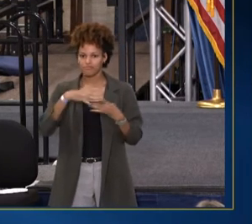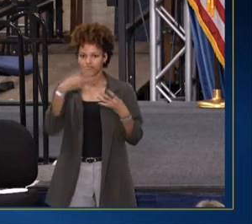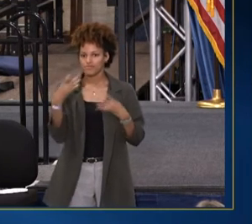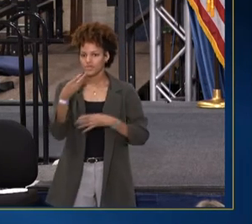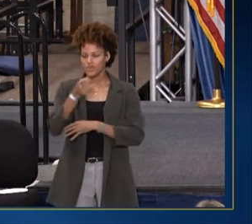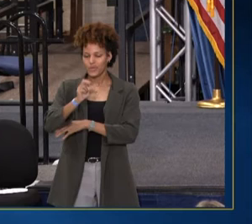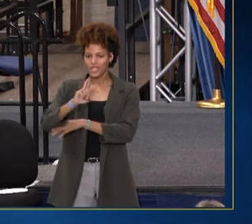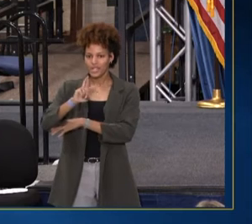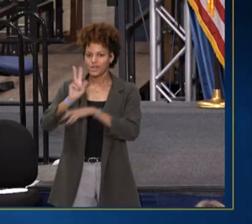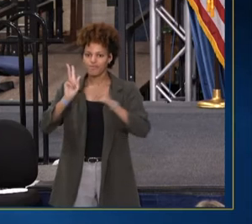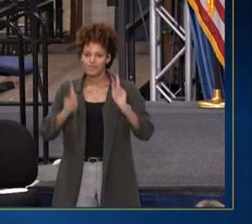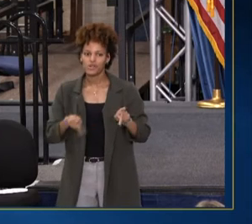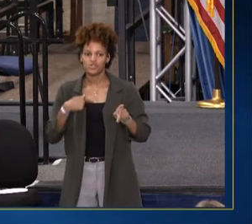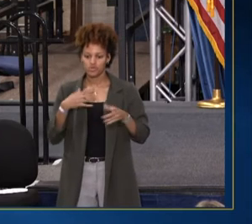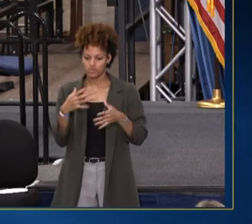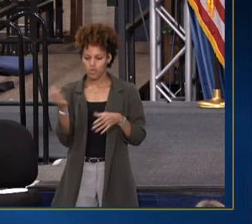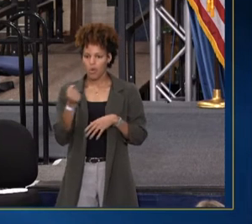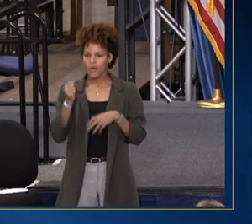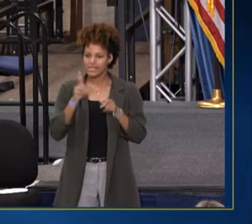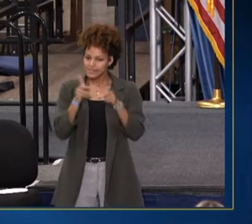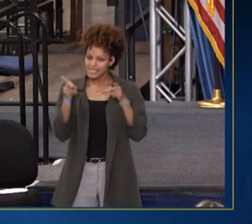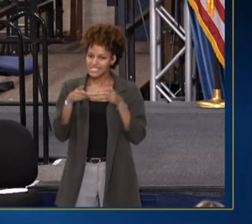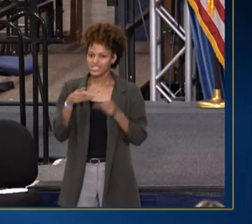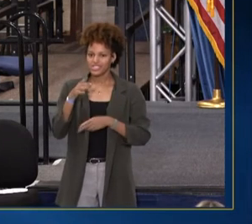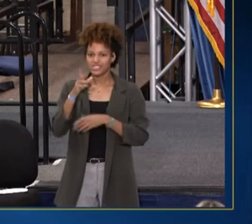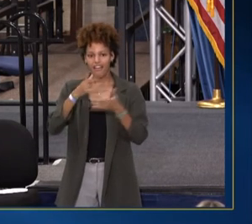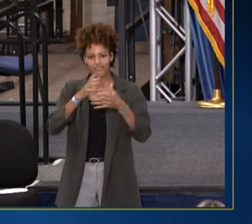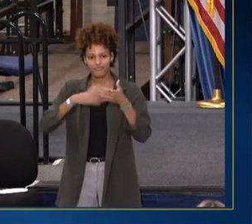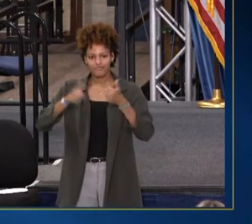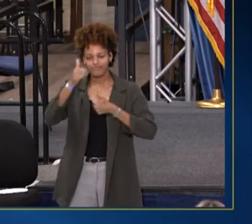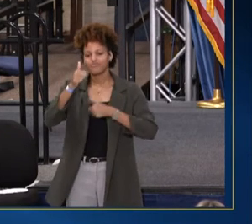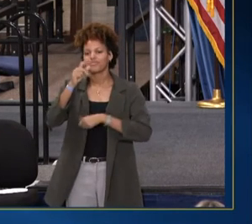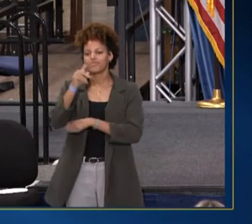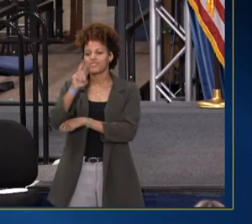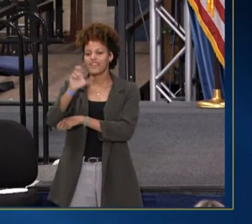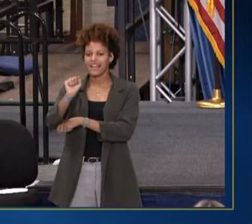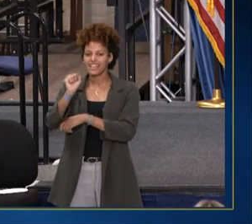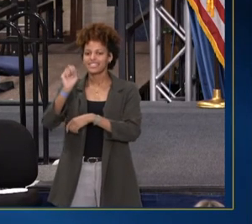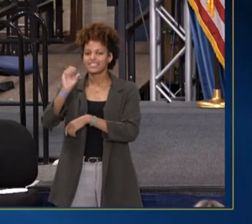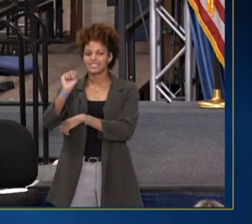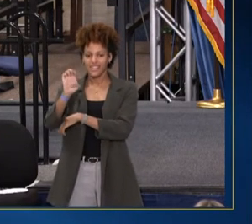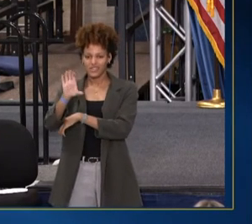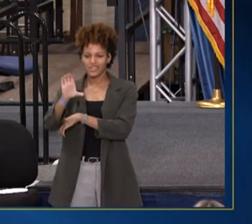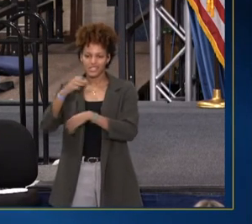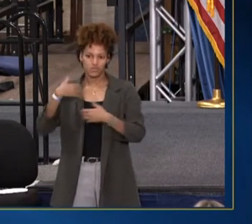position of press secretary, White House press secretary.